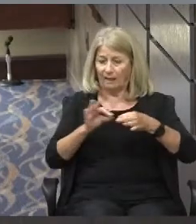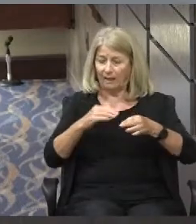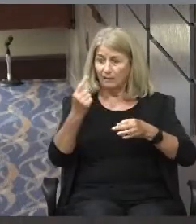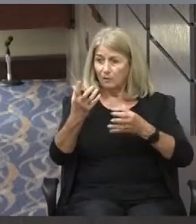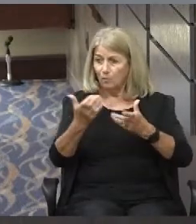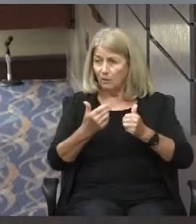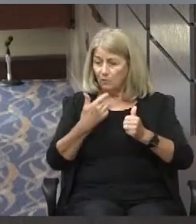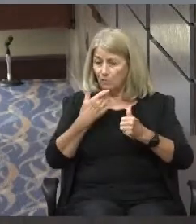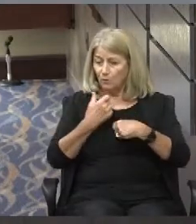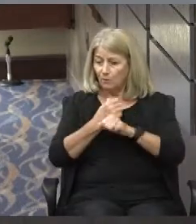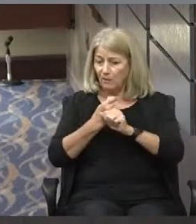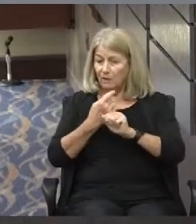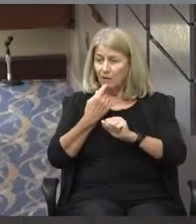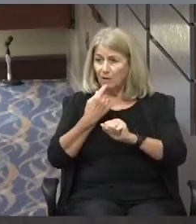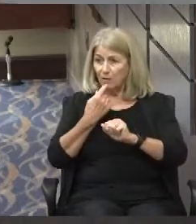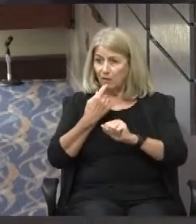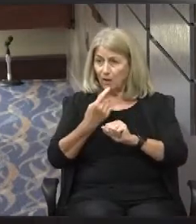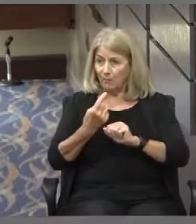on the first